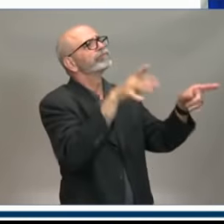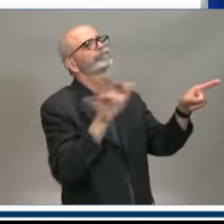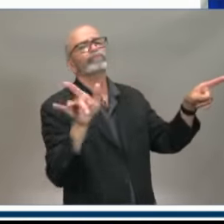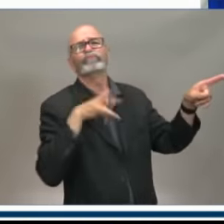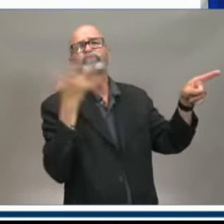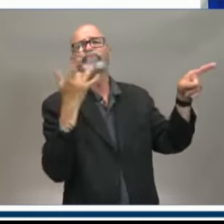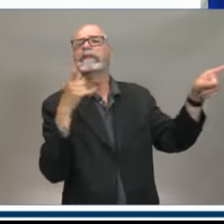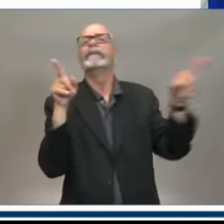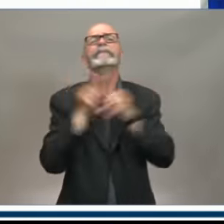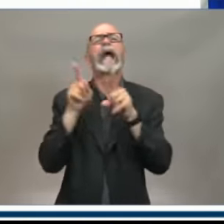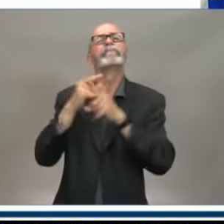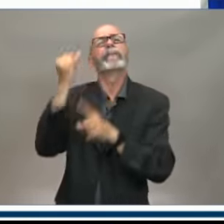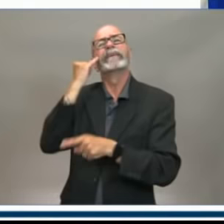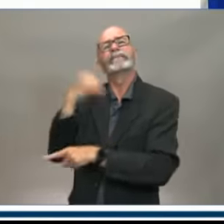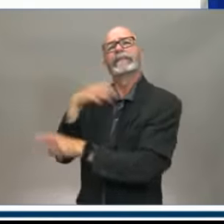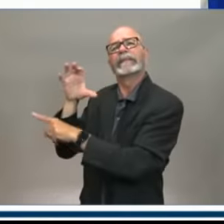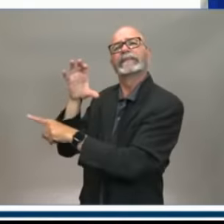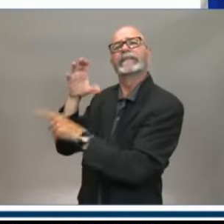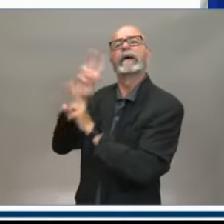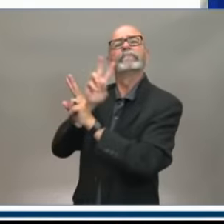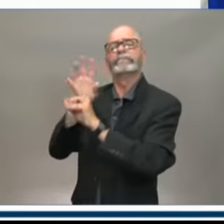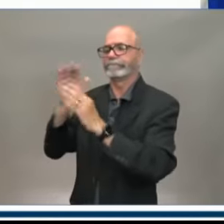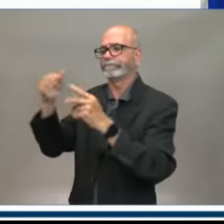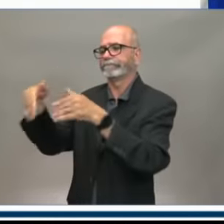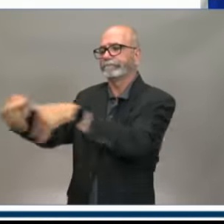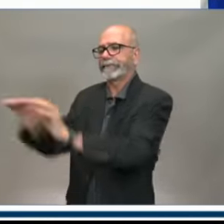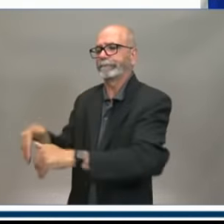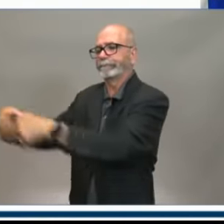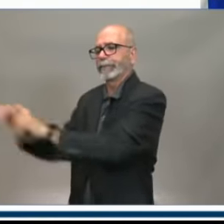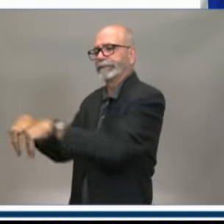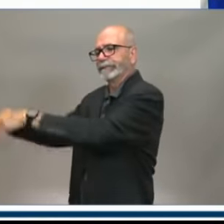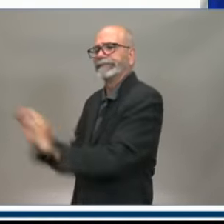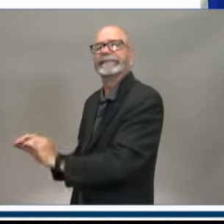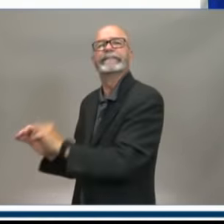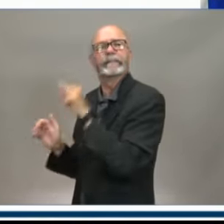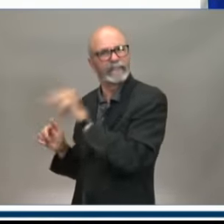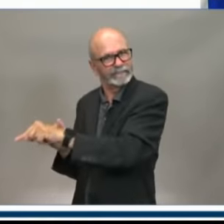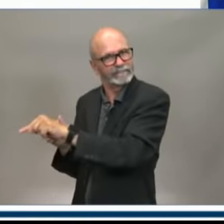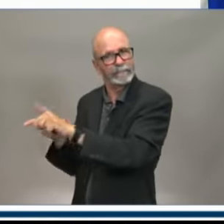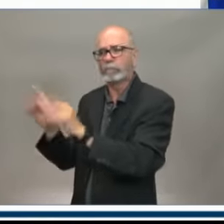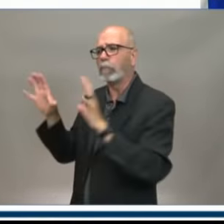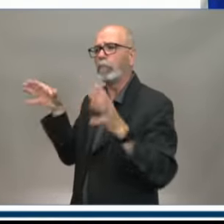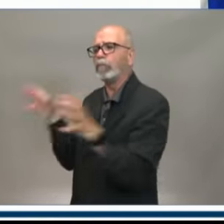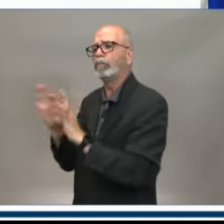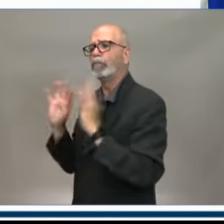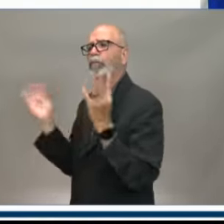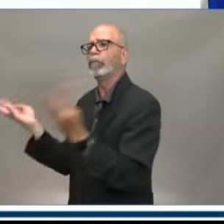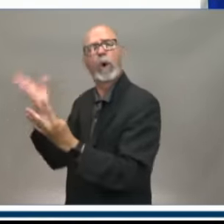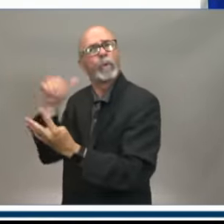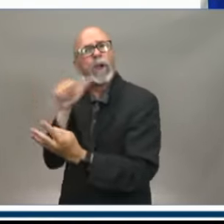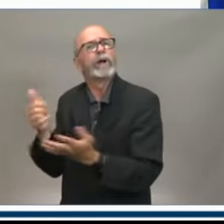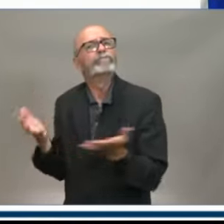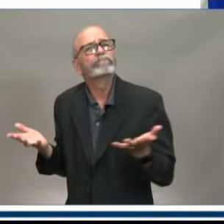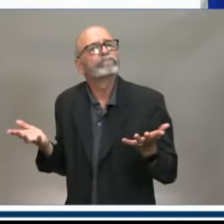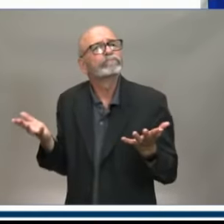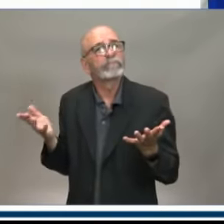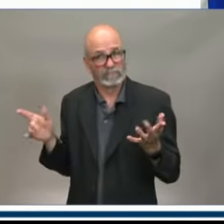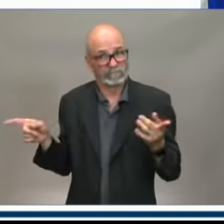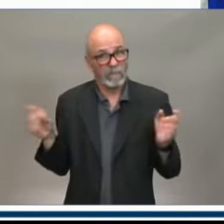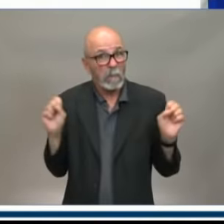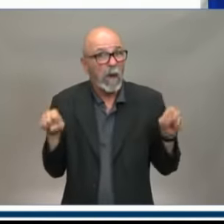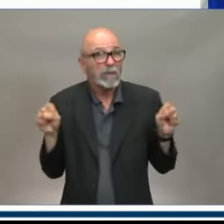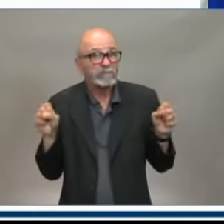time for families to be allowed to attend the gravesides of their loved ones. When might these restrictions be